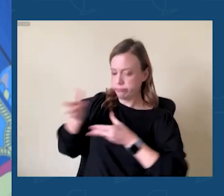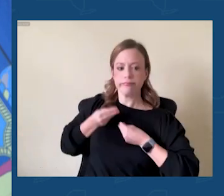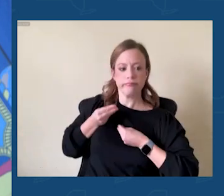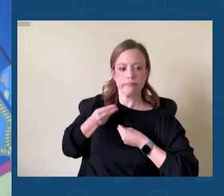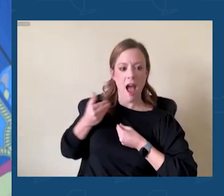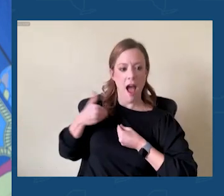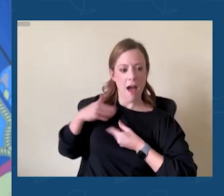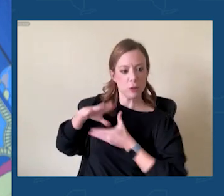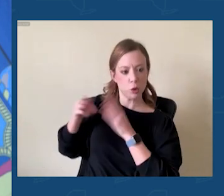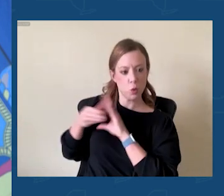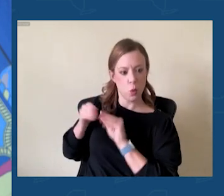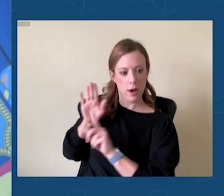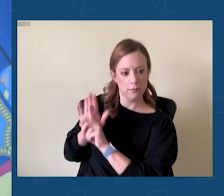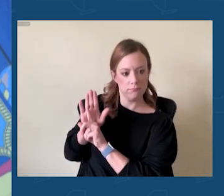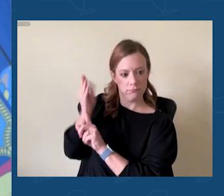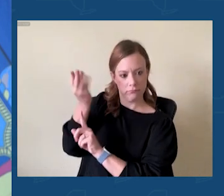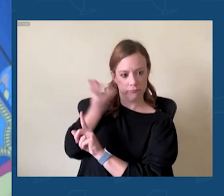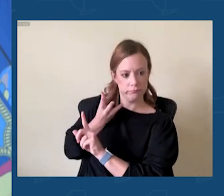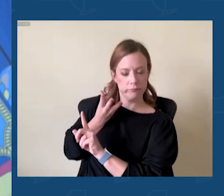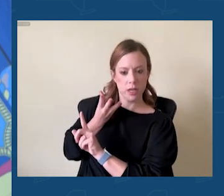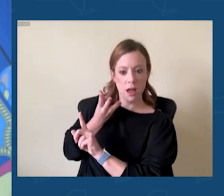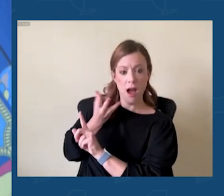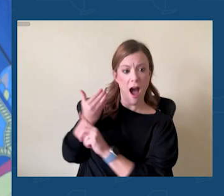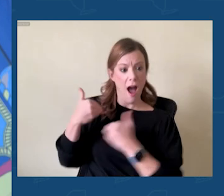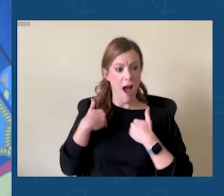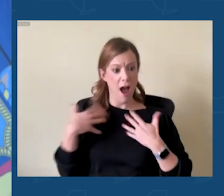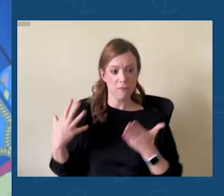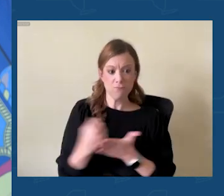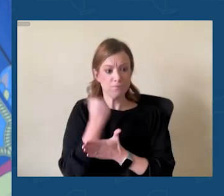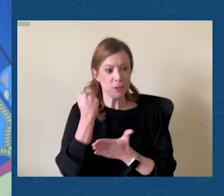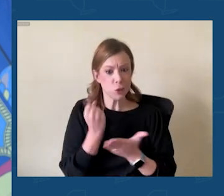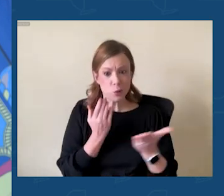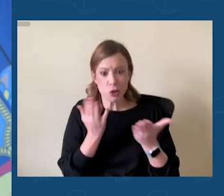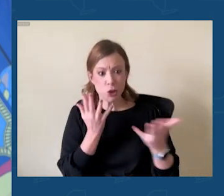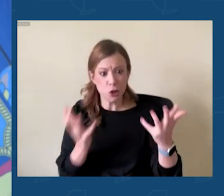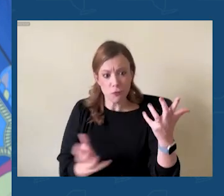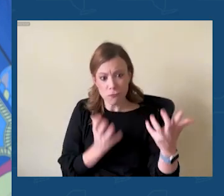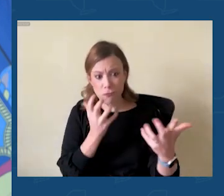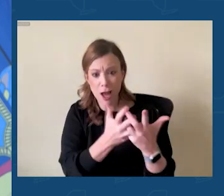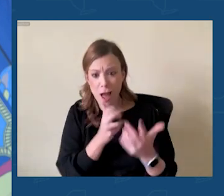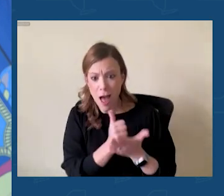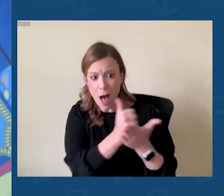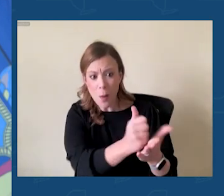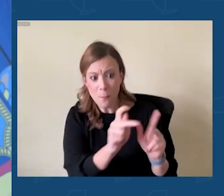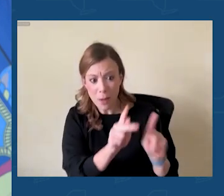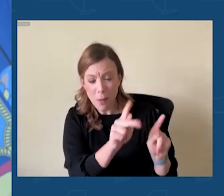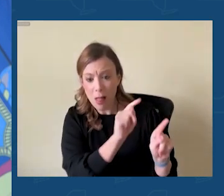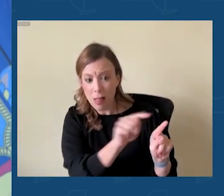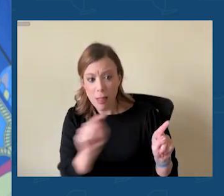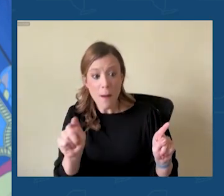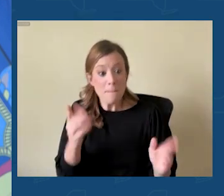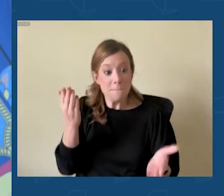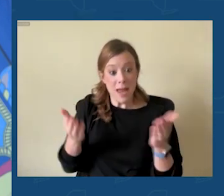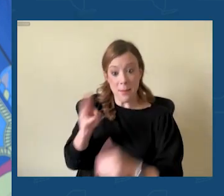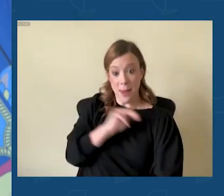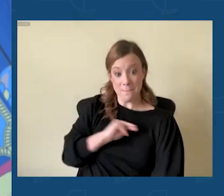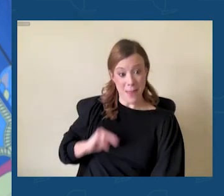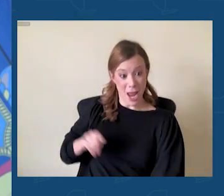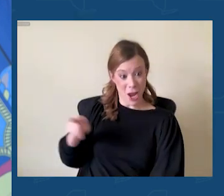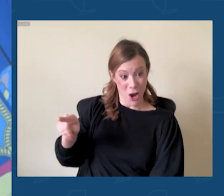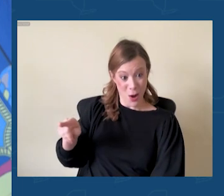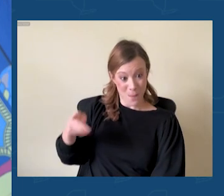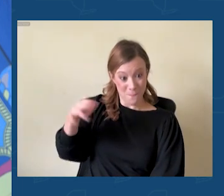the opportunity to serve, and maybe it's going to be another 53 years for Mayor Perry to break a record, I don't